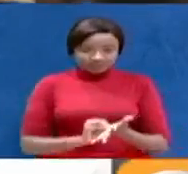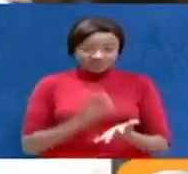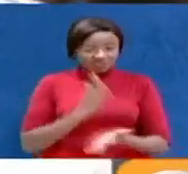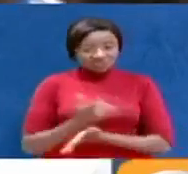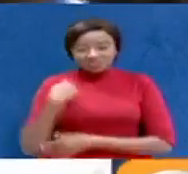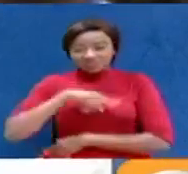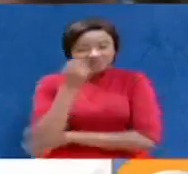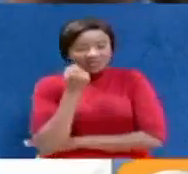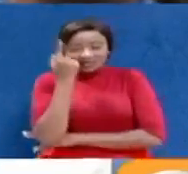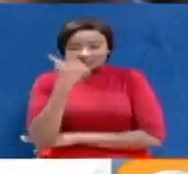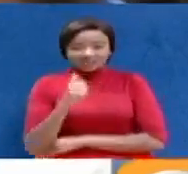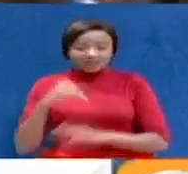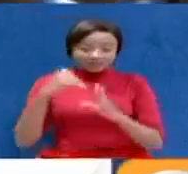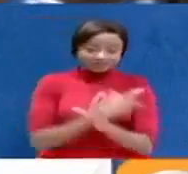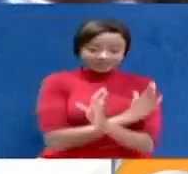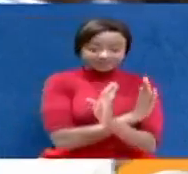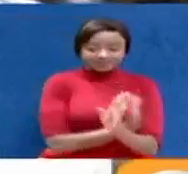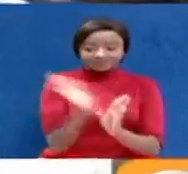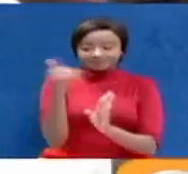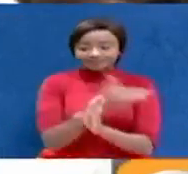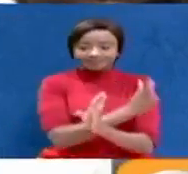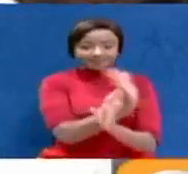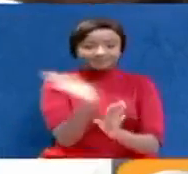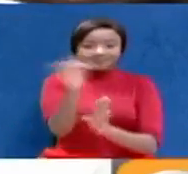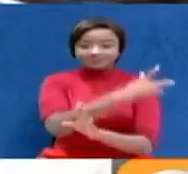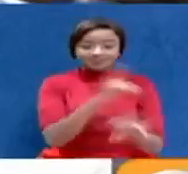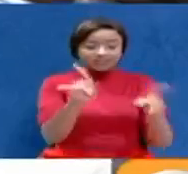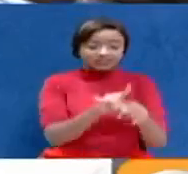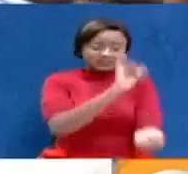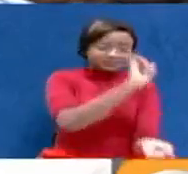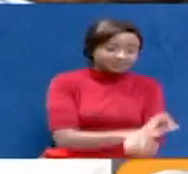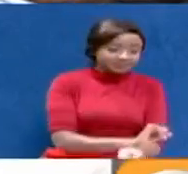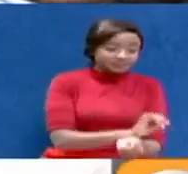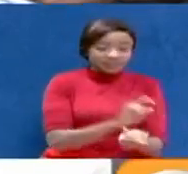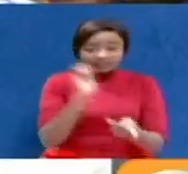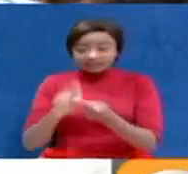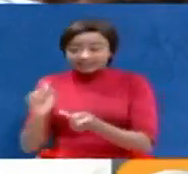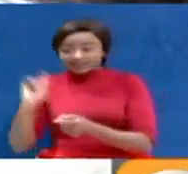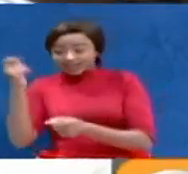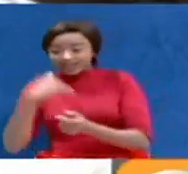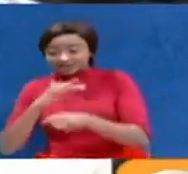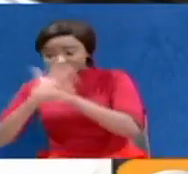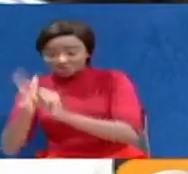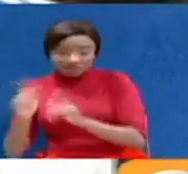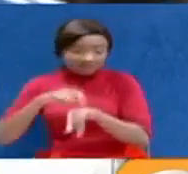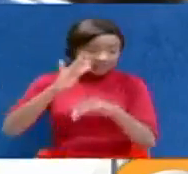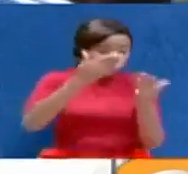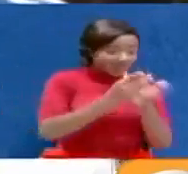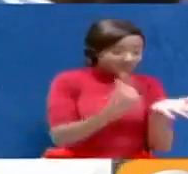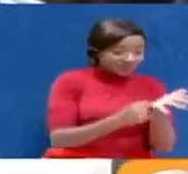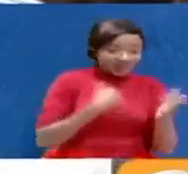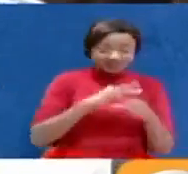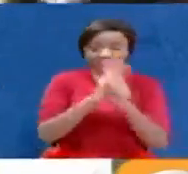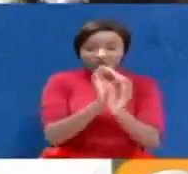tuelewi. Tunapelekwa hivi, tunapelekwa hivi. Mara wanatushika, mara unapima Kenya una corona, ukifika Uganda una corona.